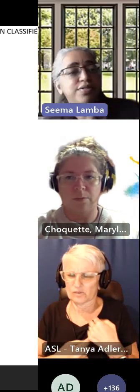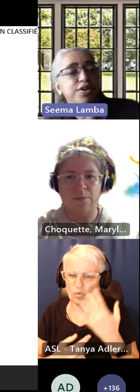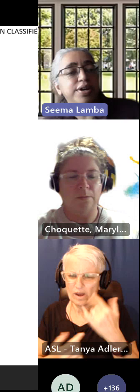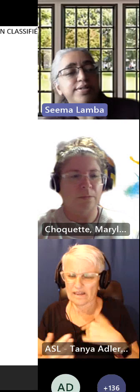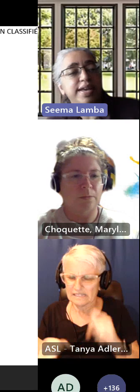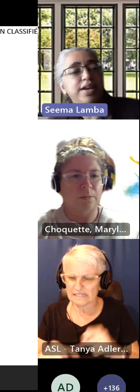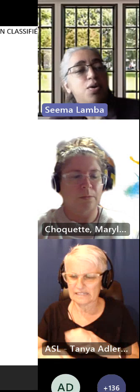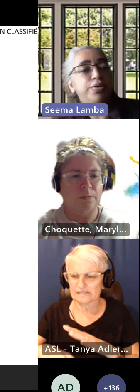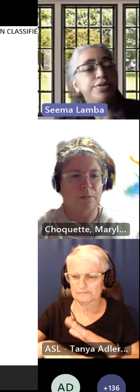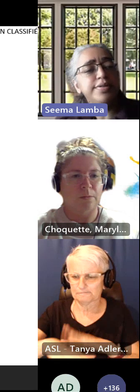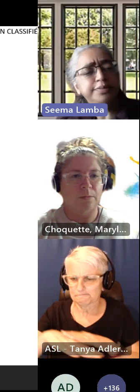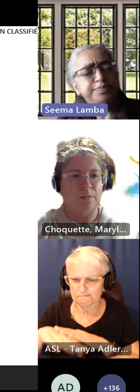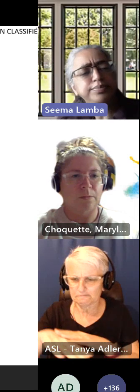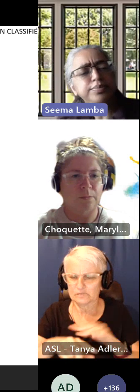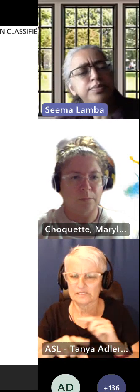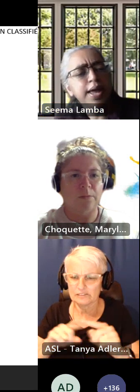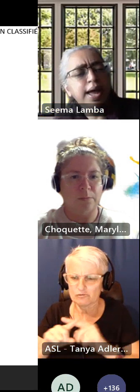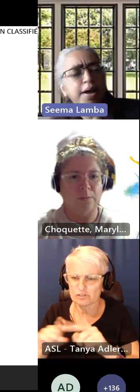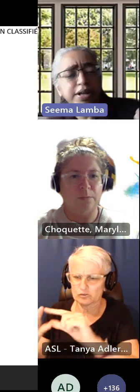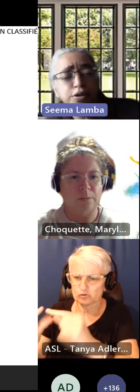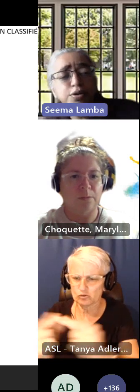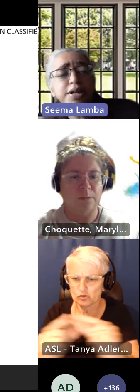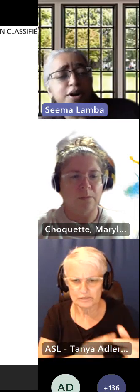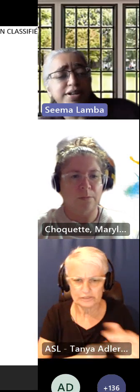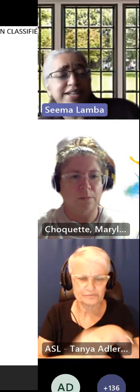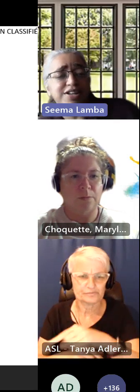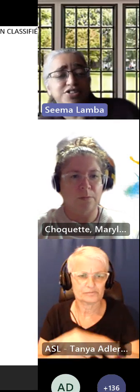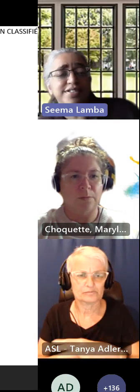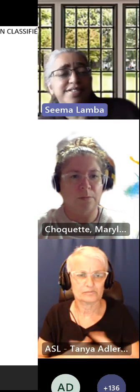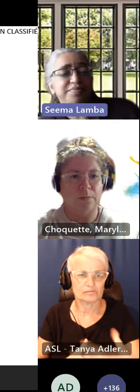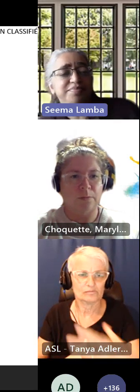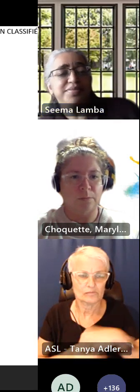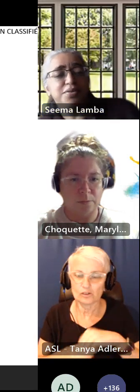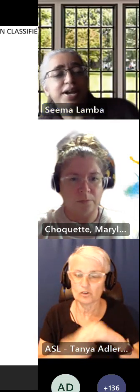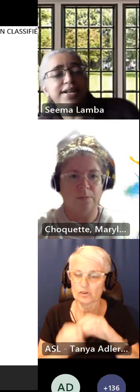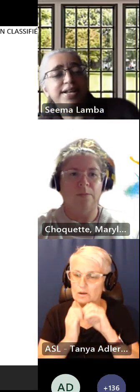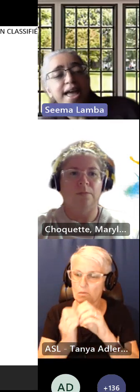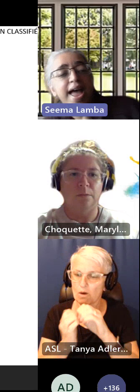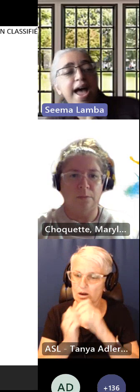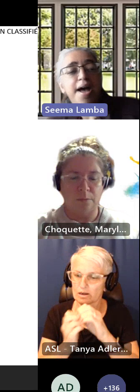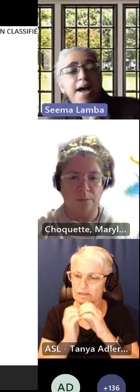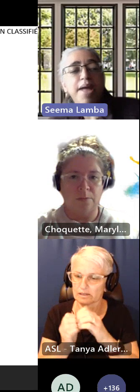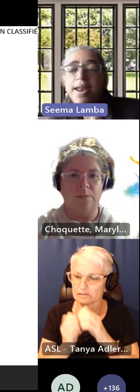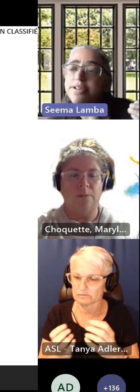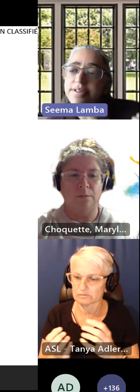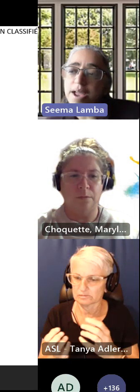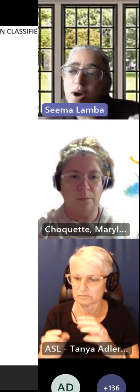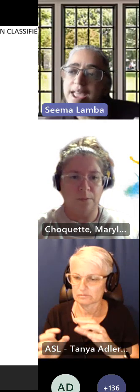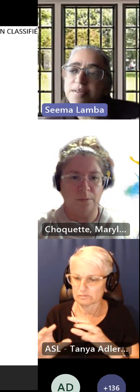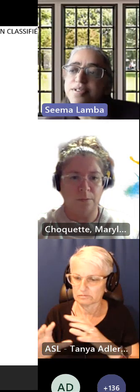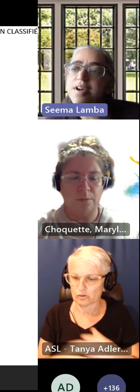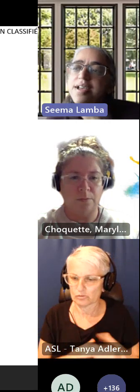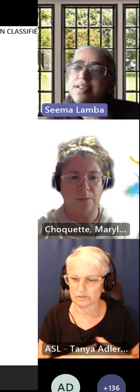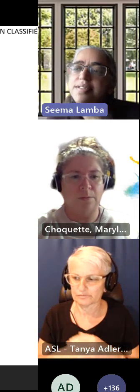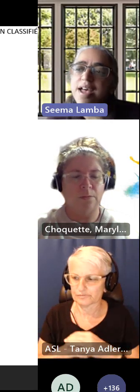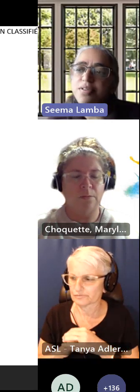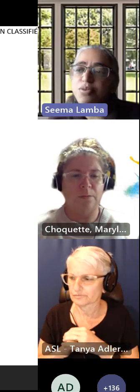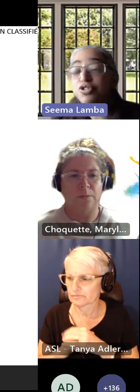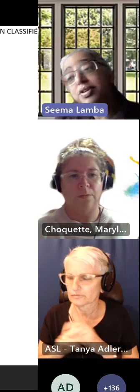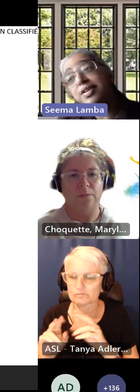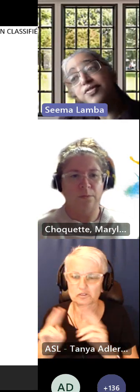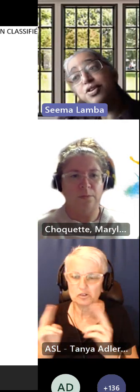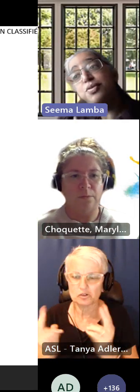consultations of various stakeholders, including bargaining agents, right? And I want to